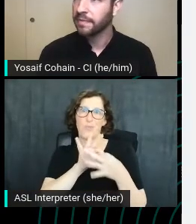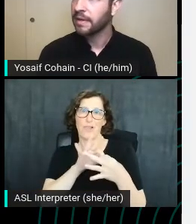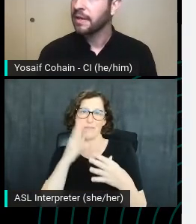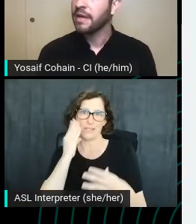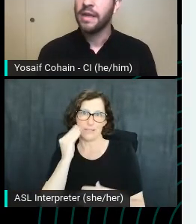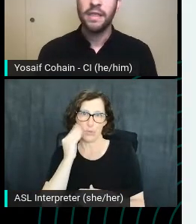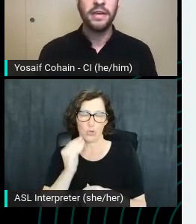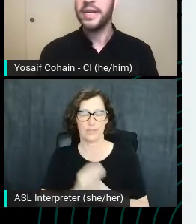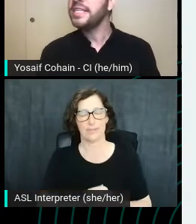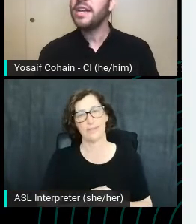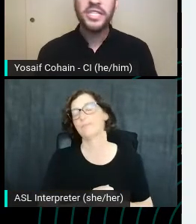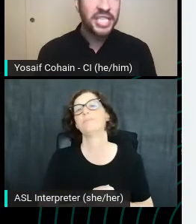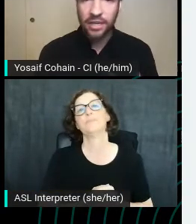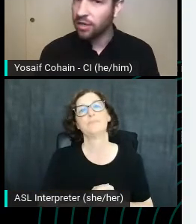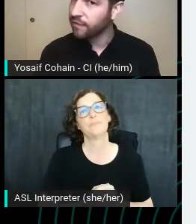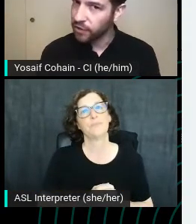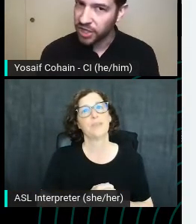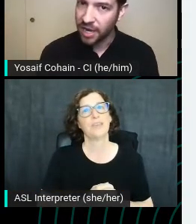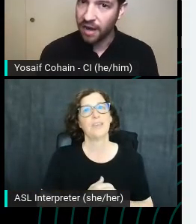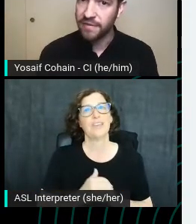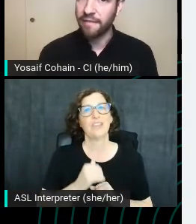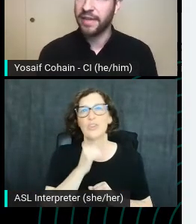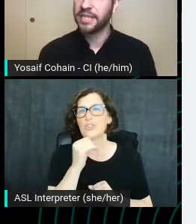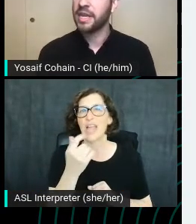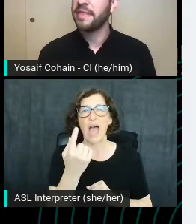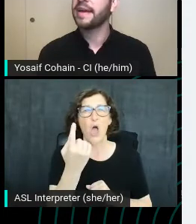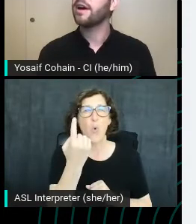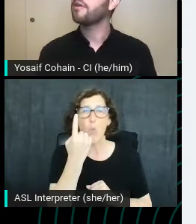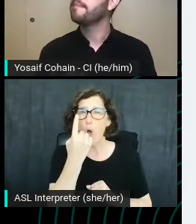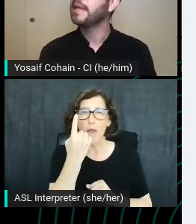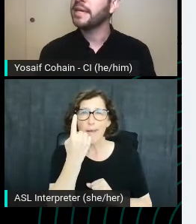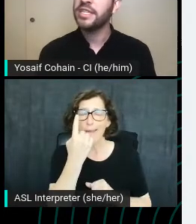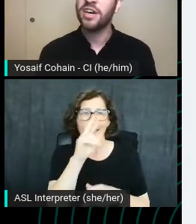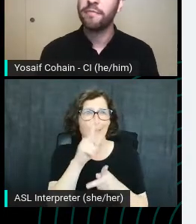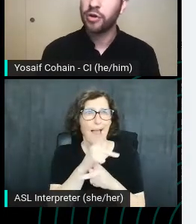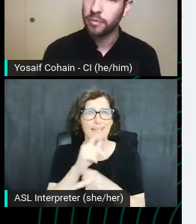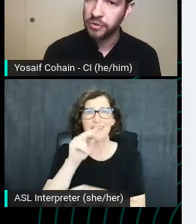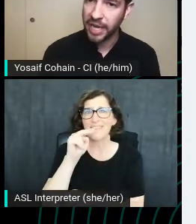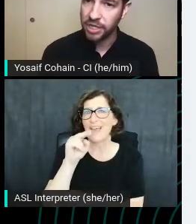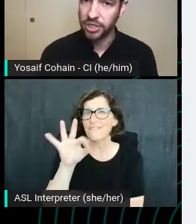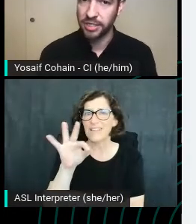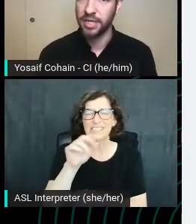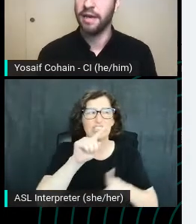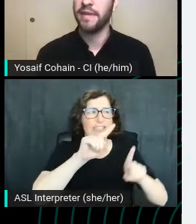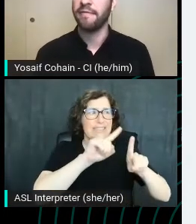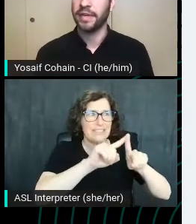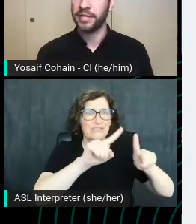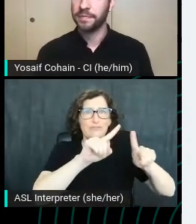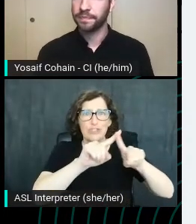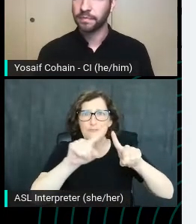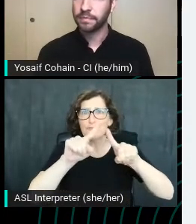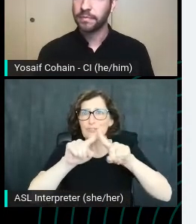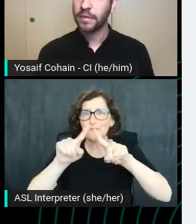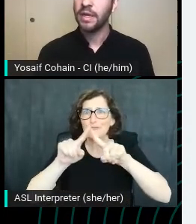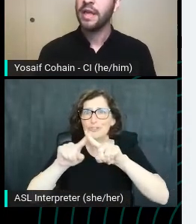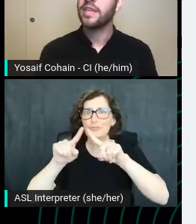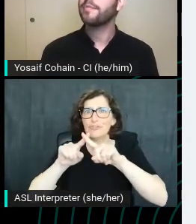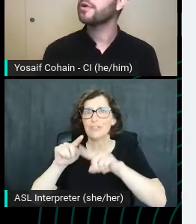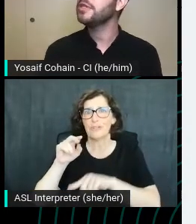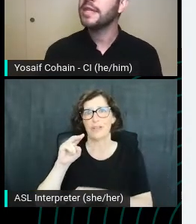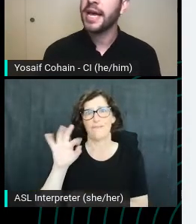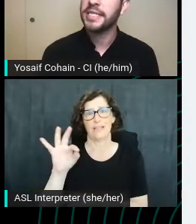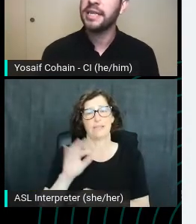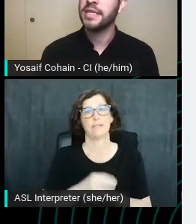experience. There isn't a single version of Netflix. There are millions of permutations of Netflix.